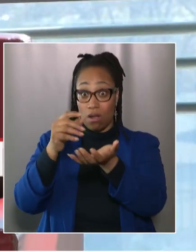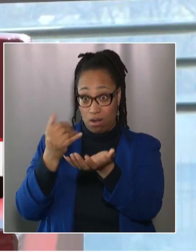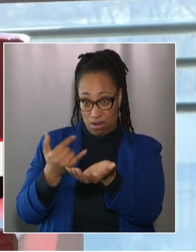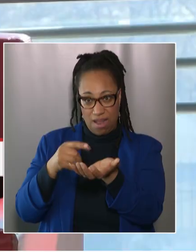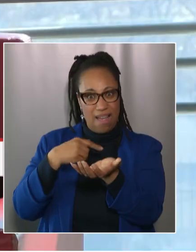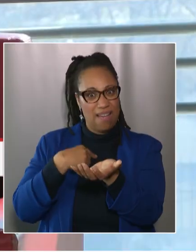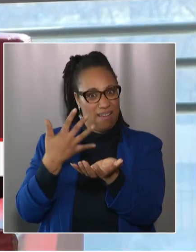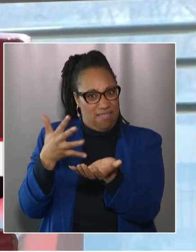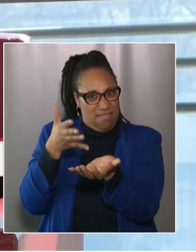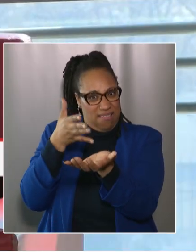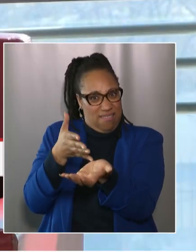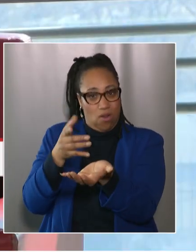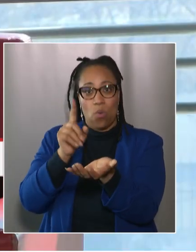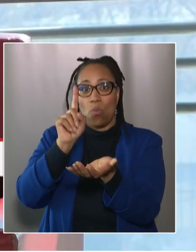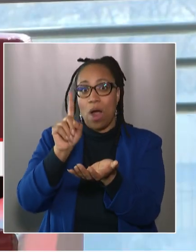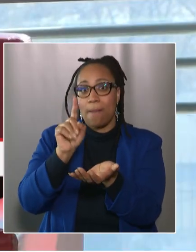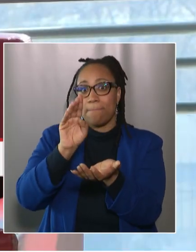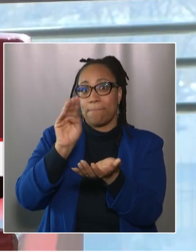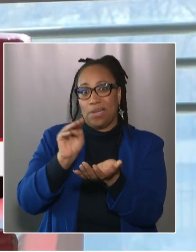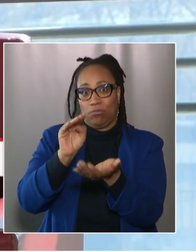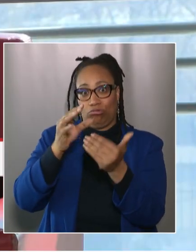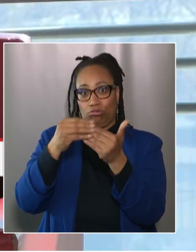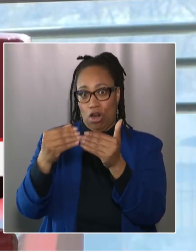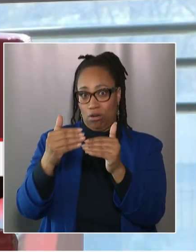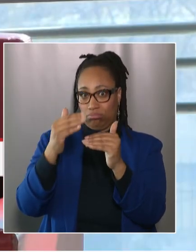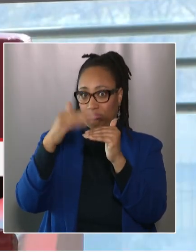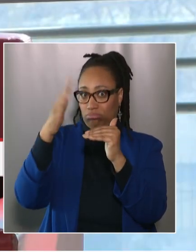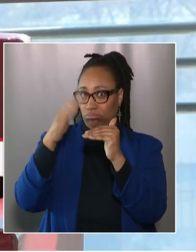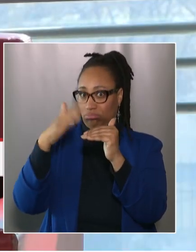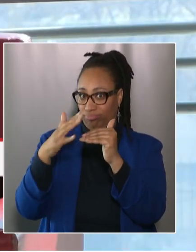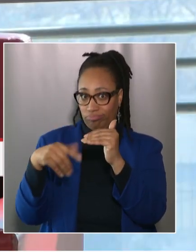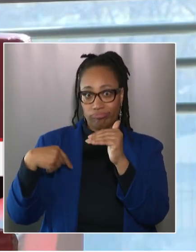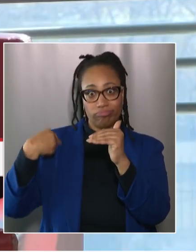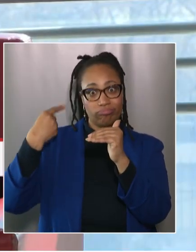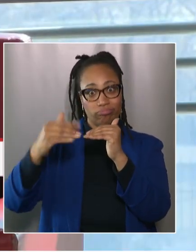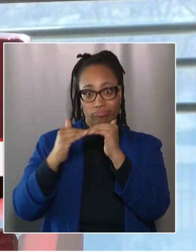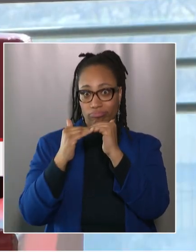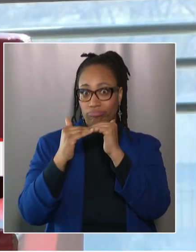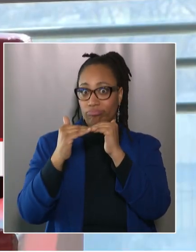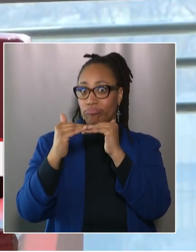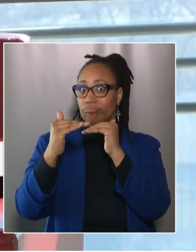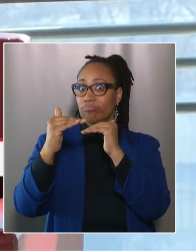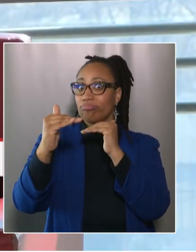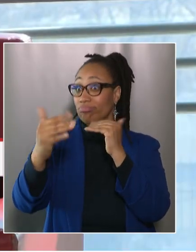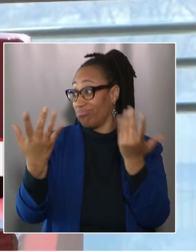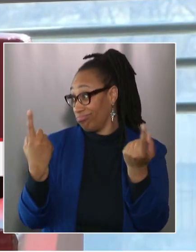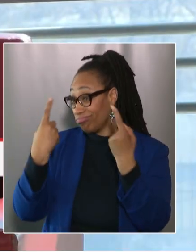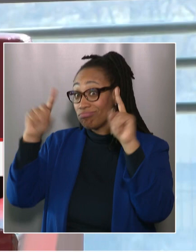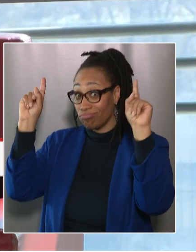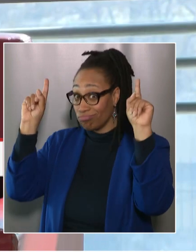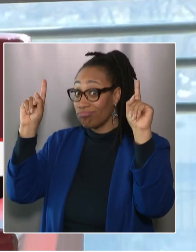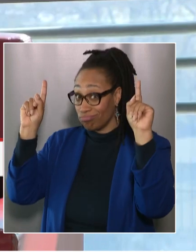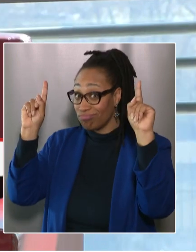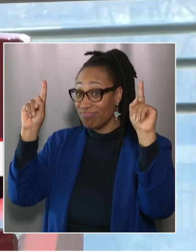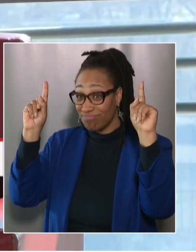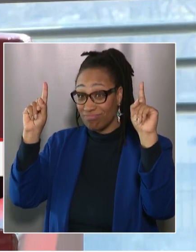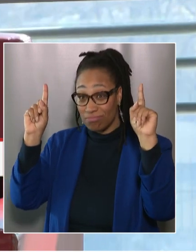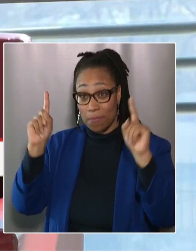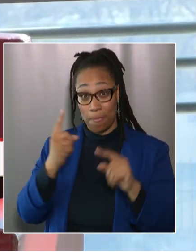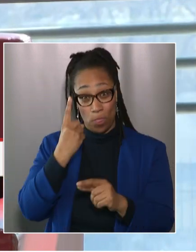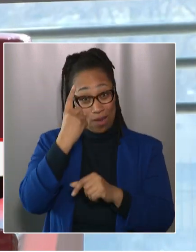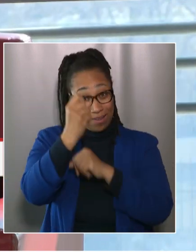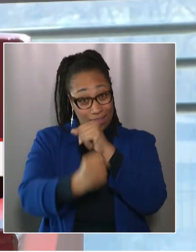we've done that 10 out of the 12, or maybe 11 out of the 12. And in 1 year, we did like $400